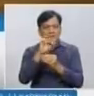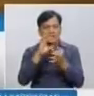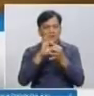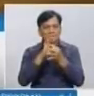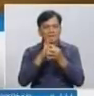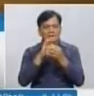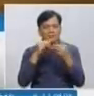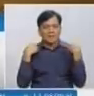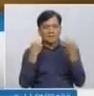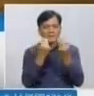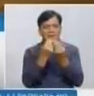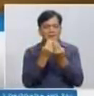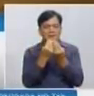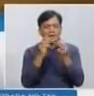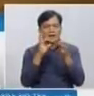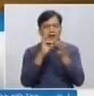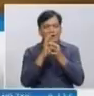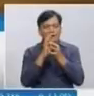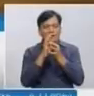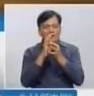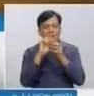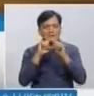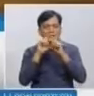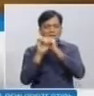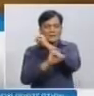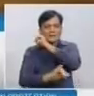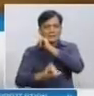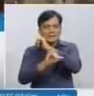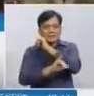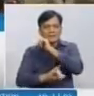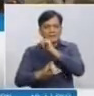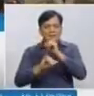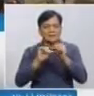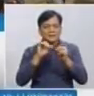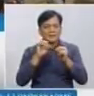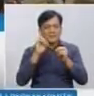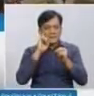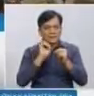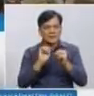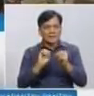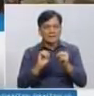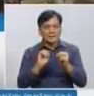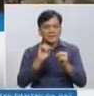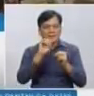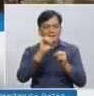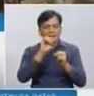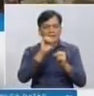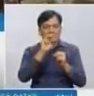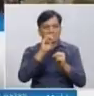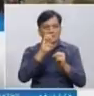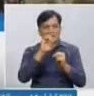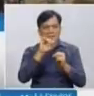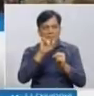esteemed members of the Diplomatic Corps, Executive Secretary Salvador